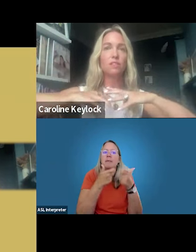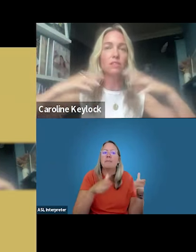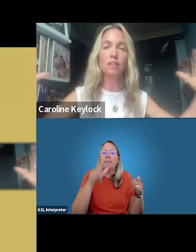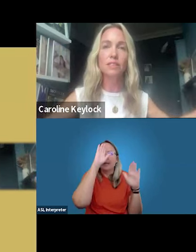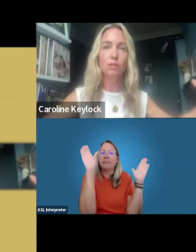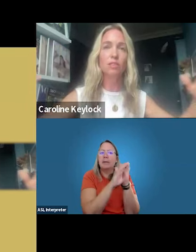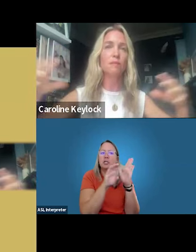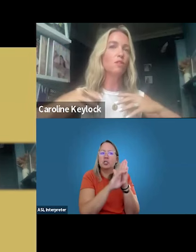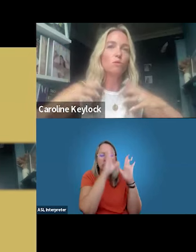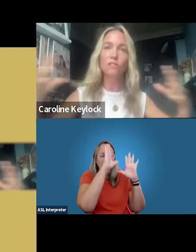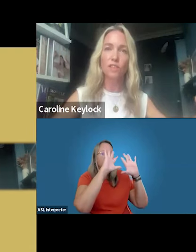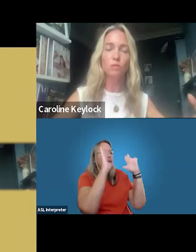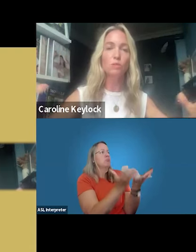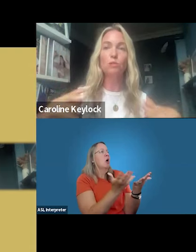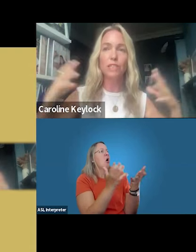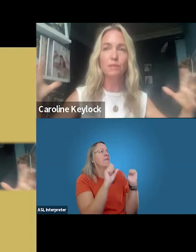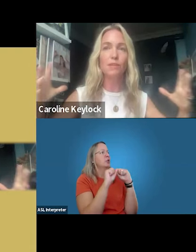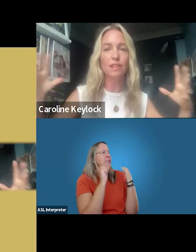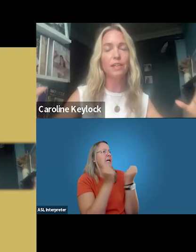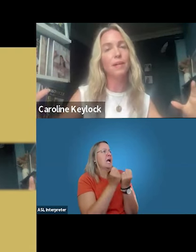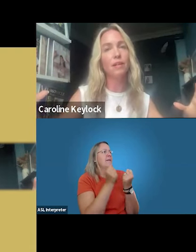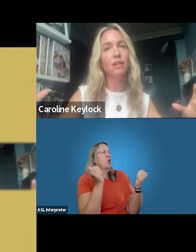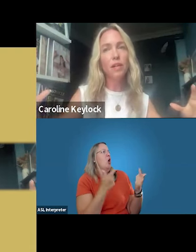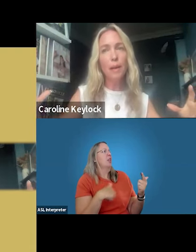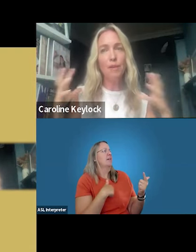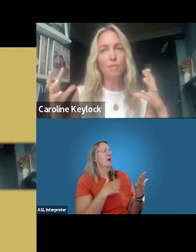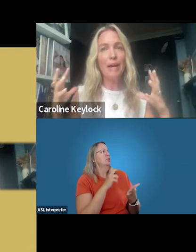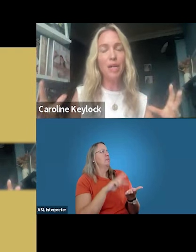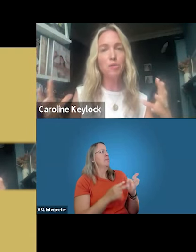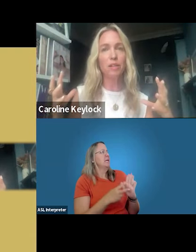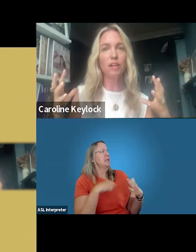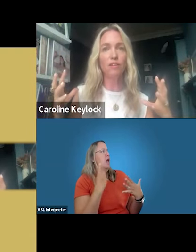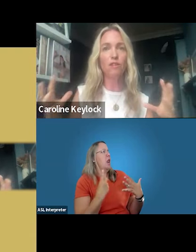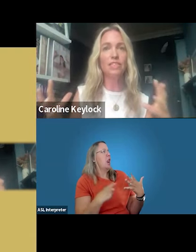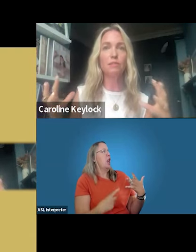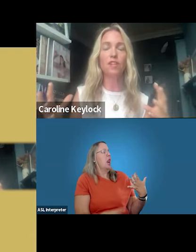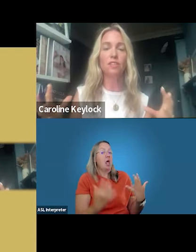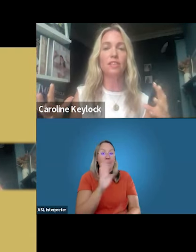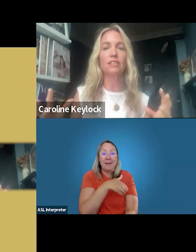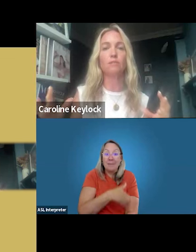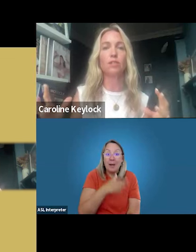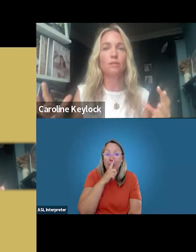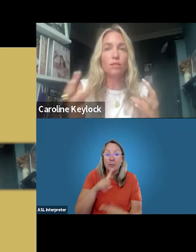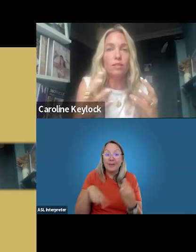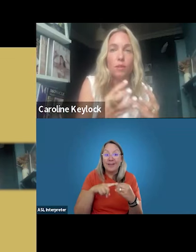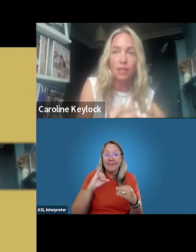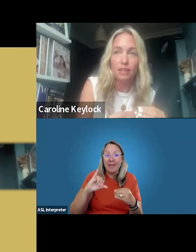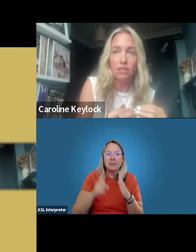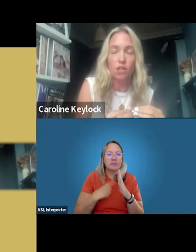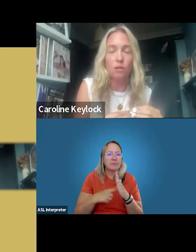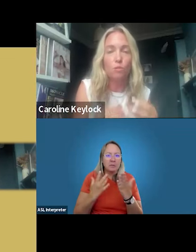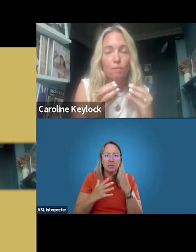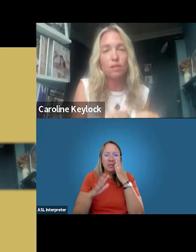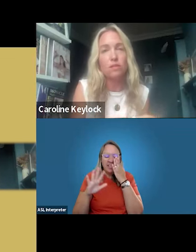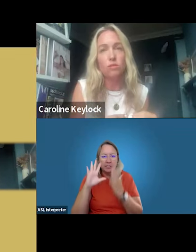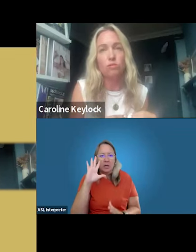does it mean for society? What does it mean for all of us? What do we all need to be thinking about? But the power of really subverting that sometimes with zooming in